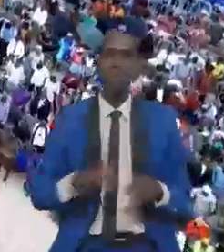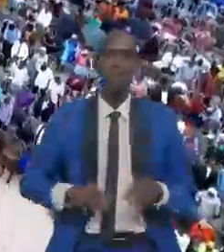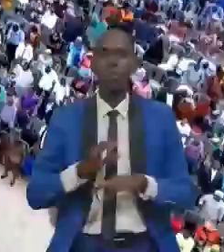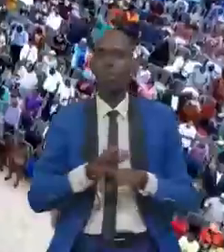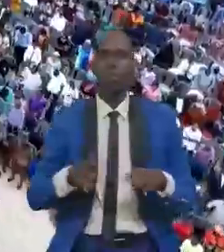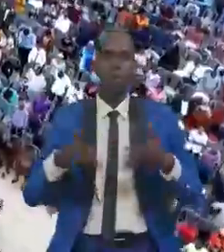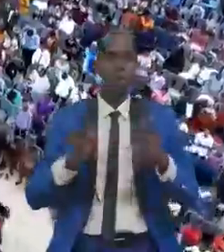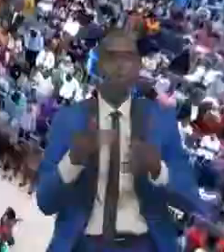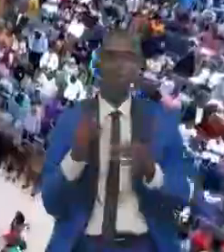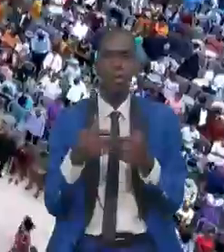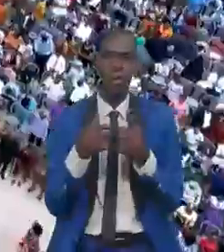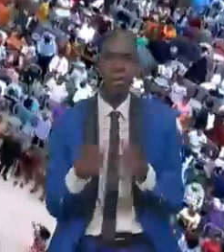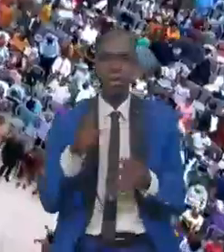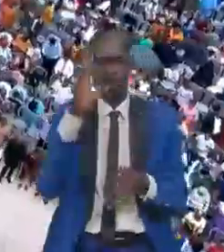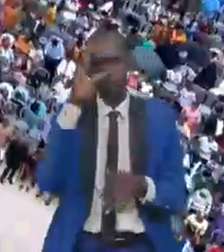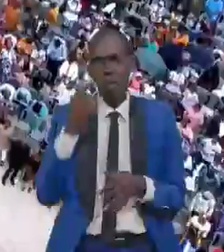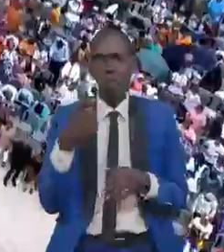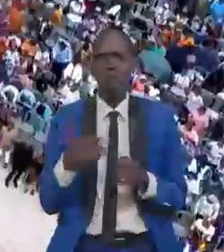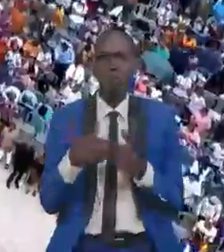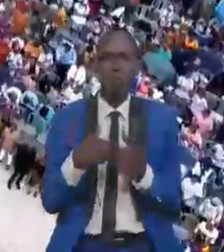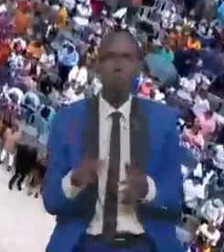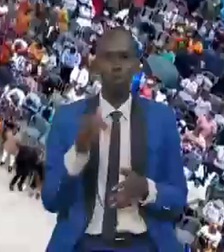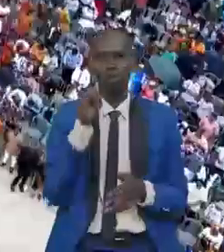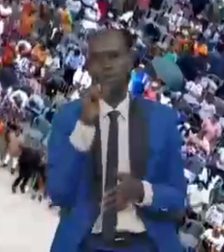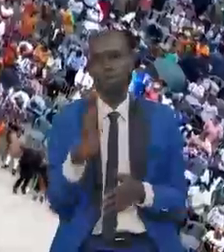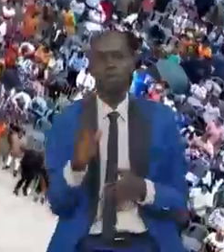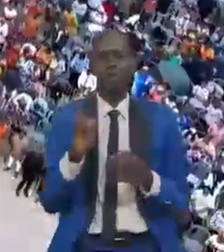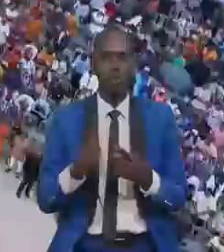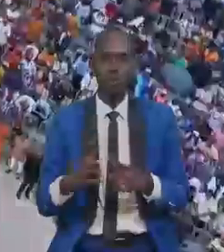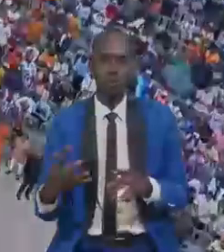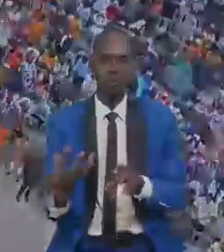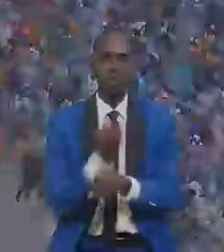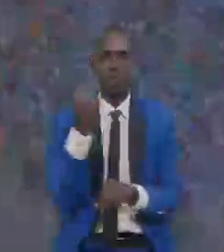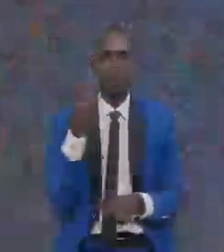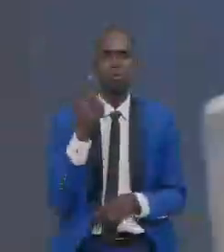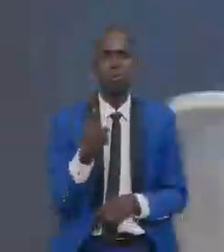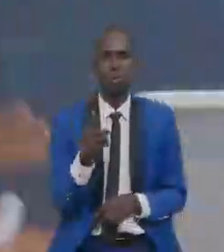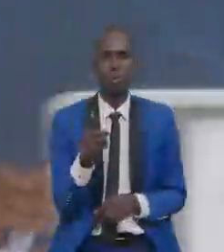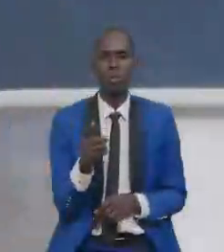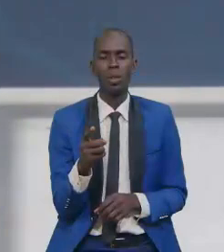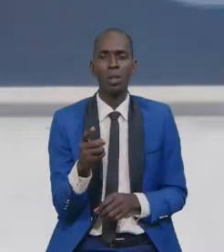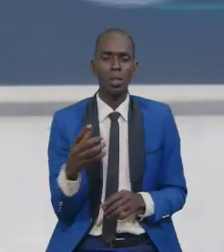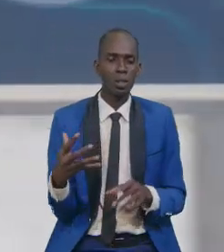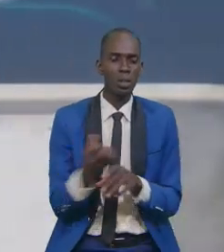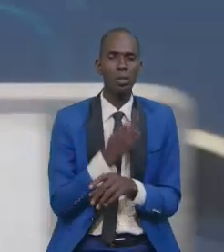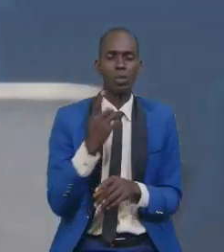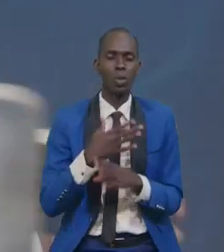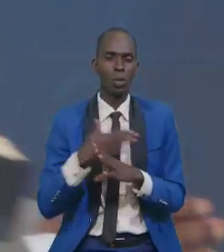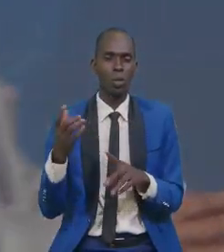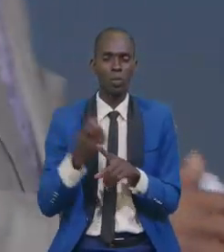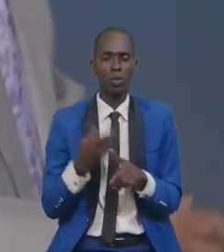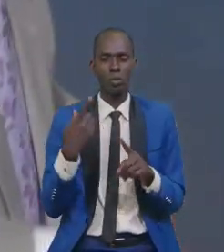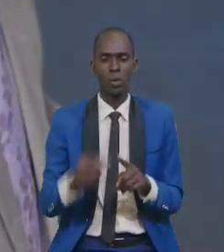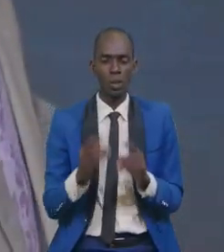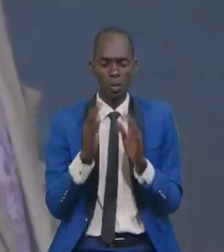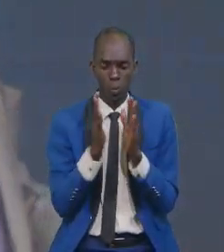lost man, the lost woman, to grab you down from the altar of prayer